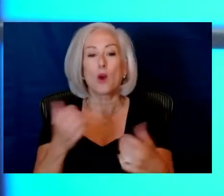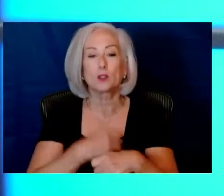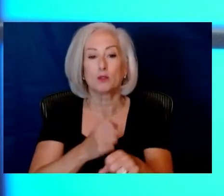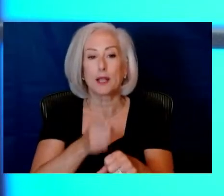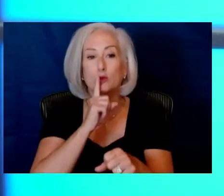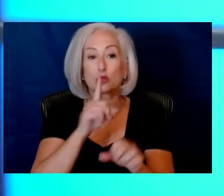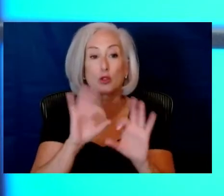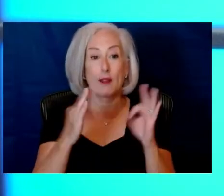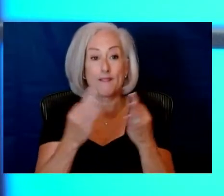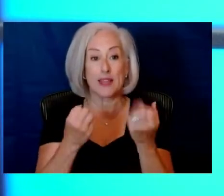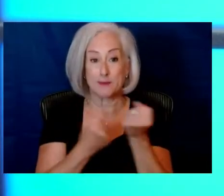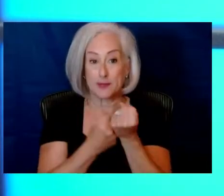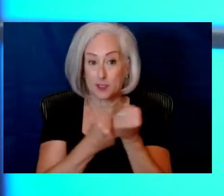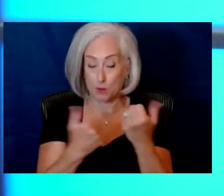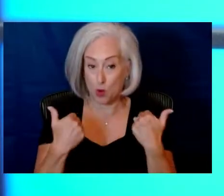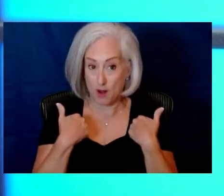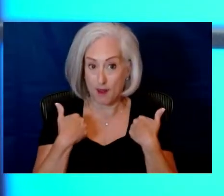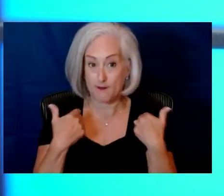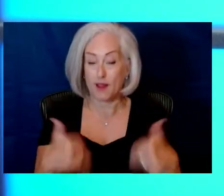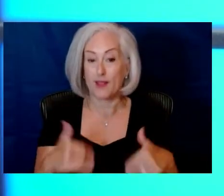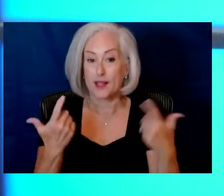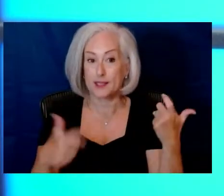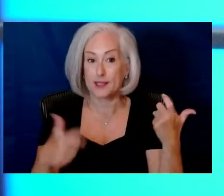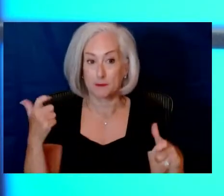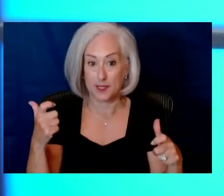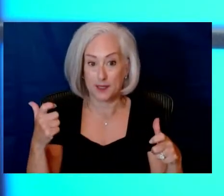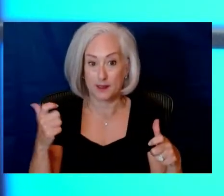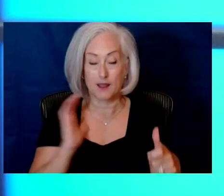think, is huge. And then our nurses